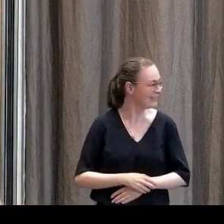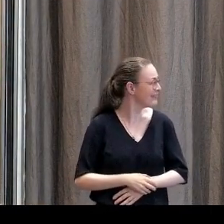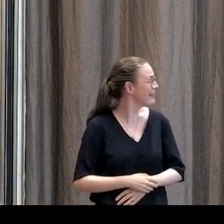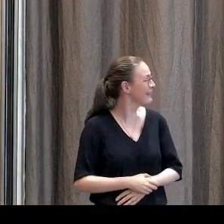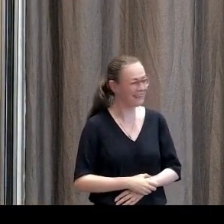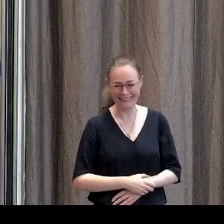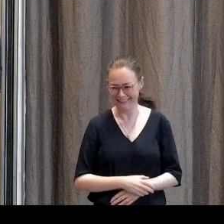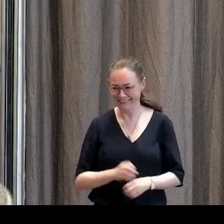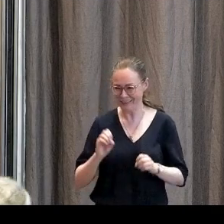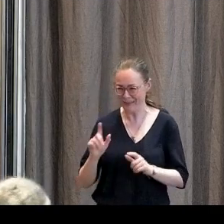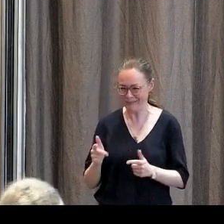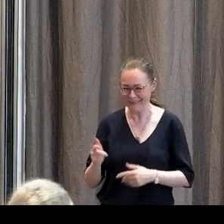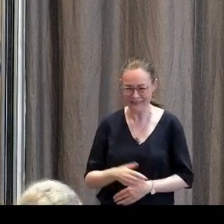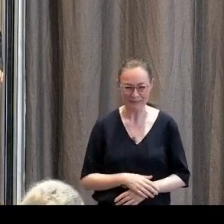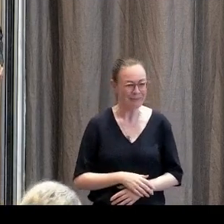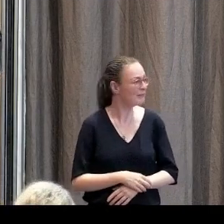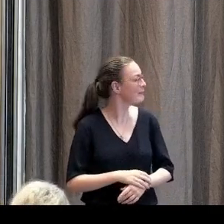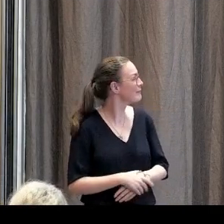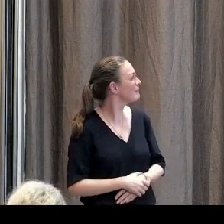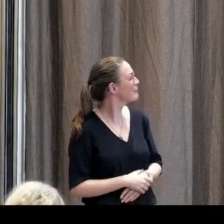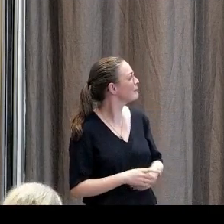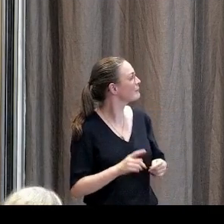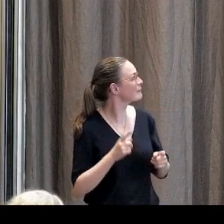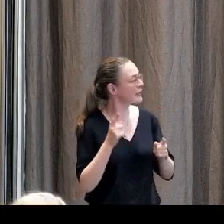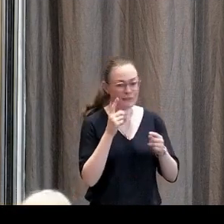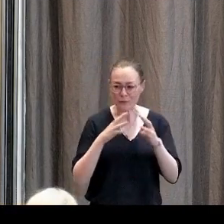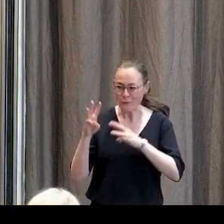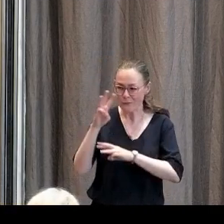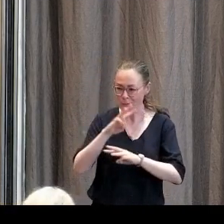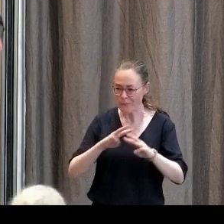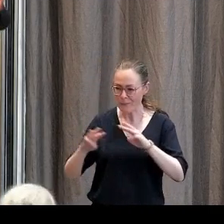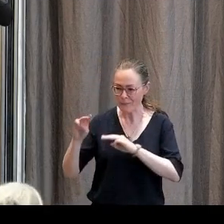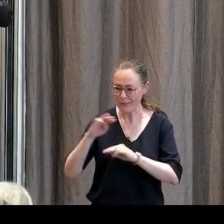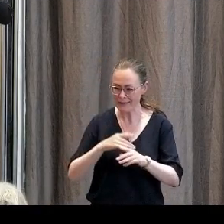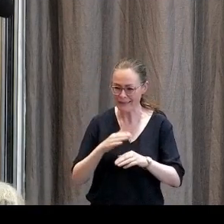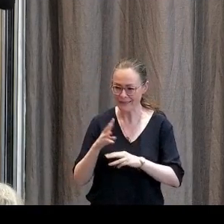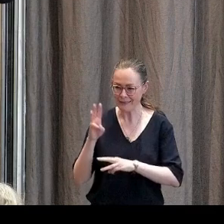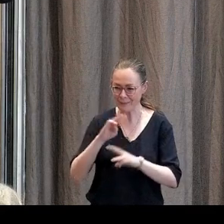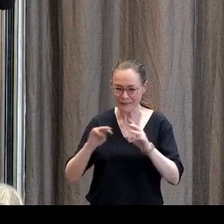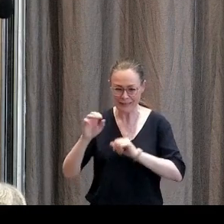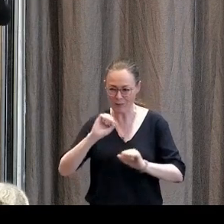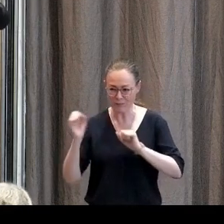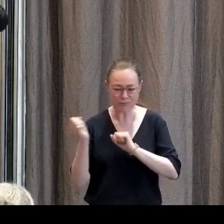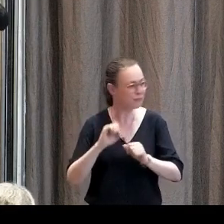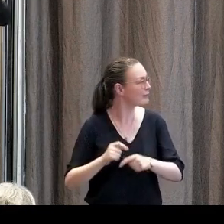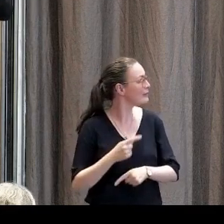The dramatic. Dawn of a fatal day, and the wind begins to speak with a roar that no man can fail to hear. Bridge.